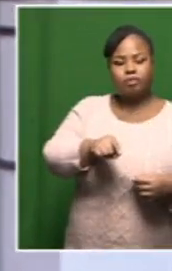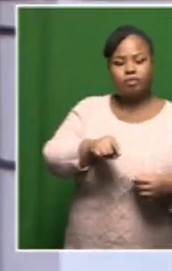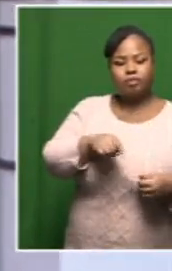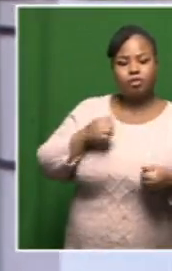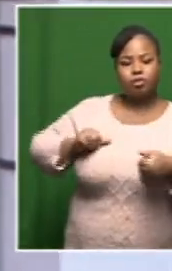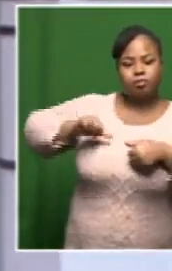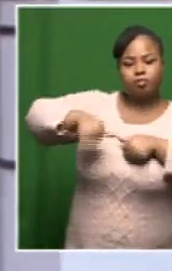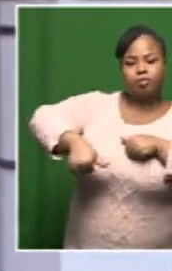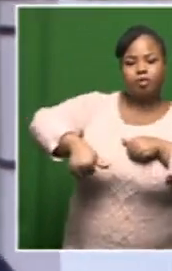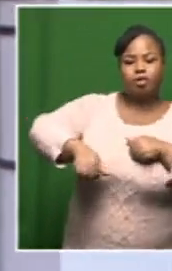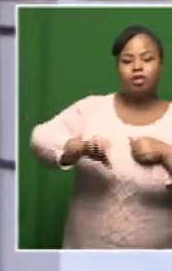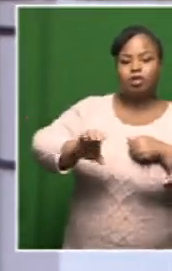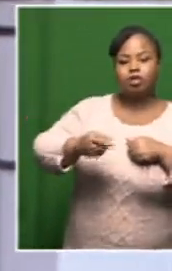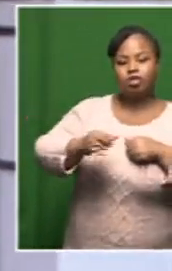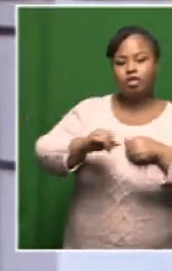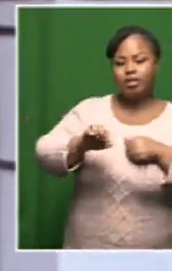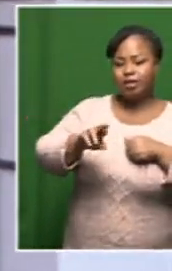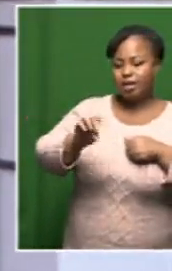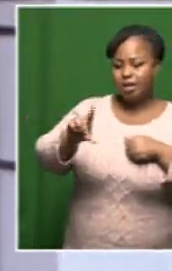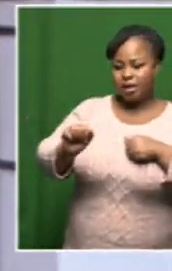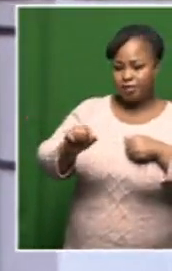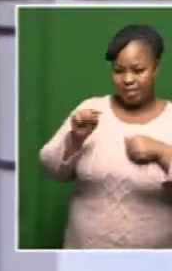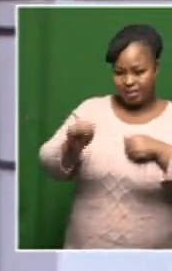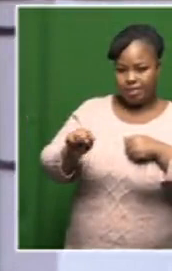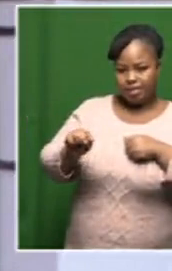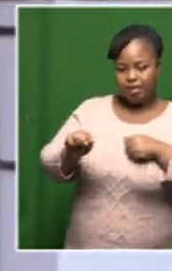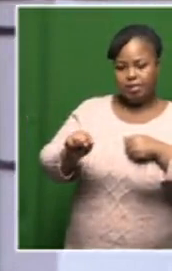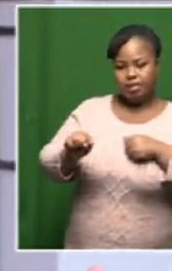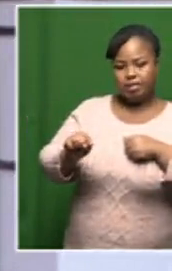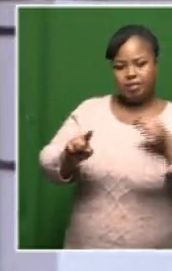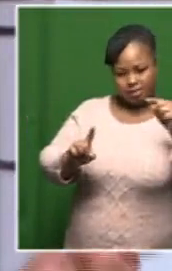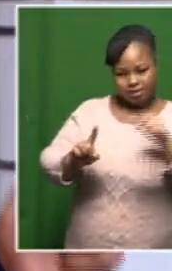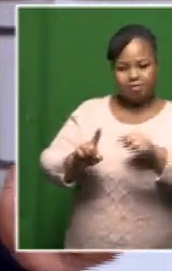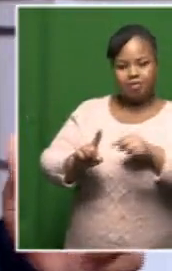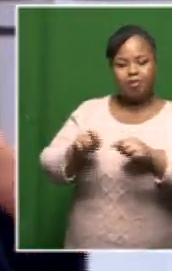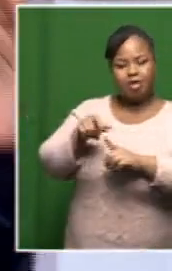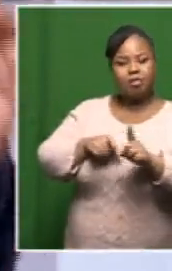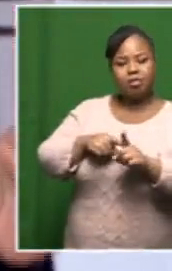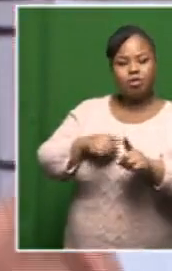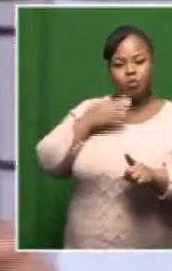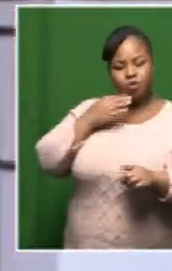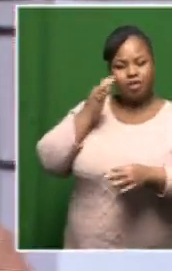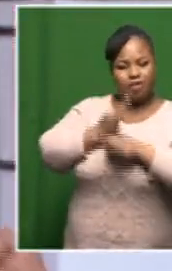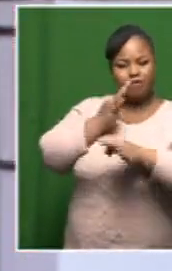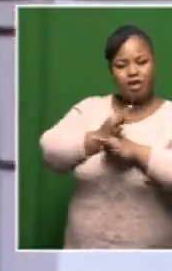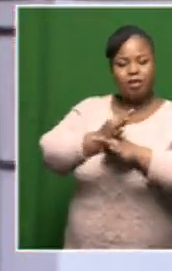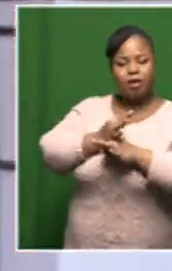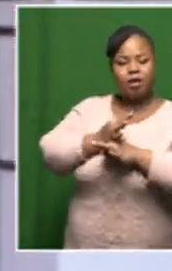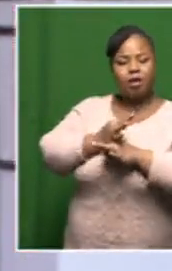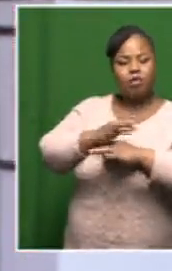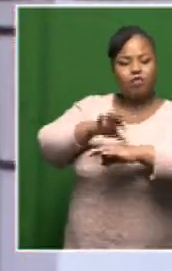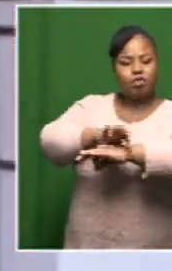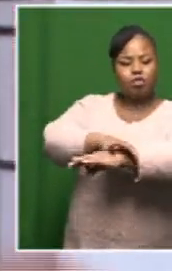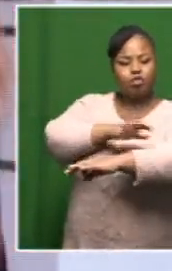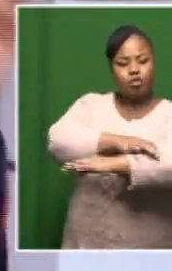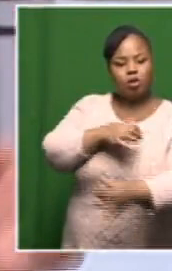M. Shirinda. So M. Shirinda is the guy who was the father of XiTsonga,